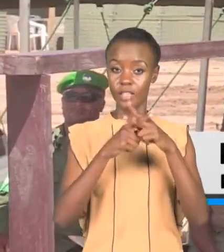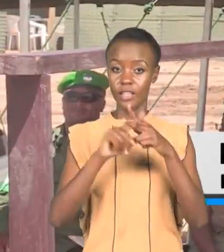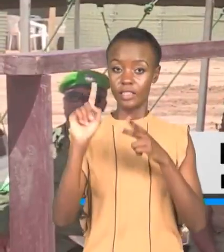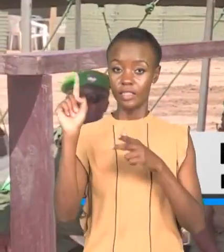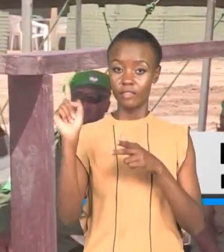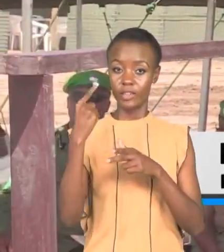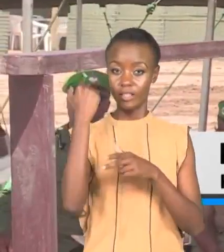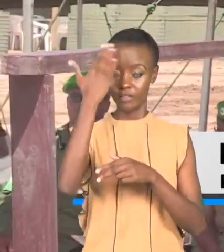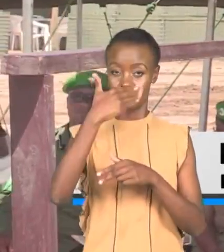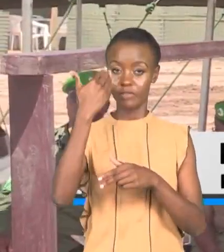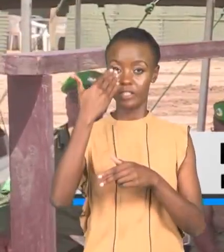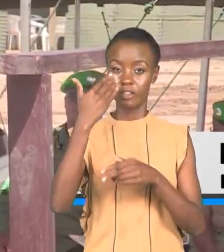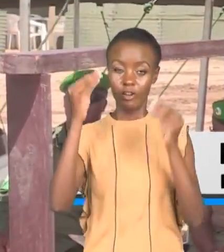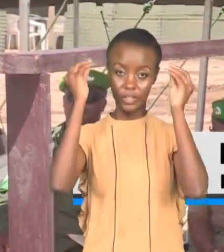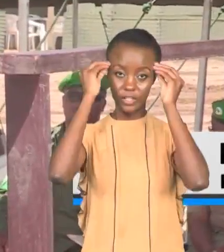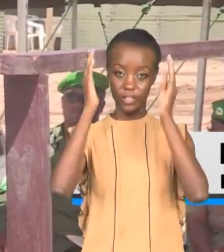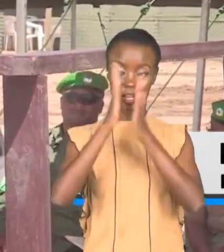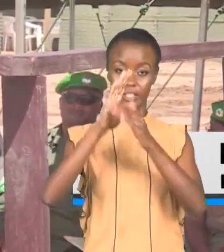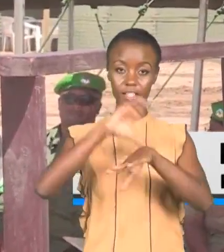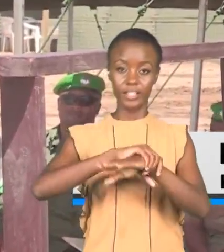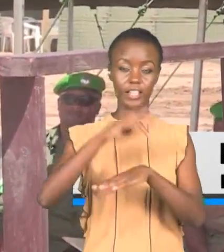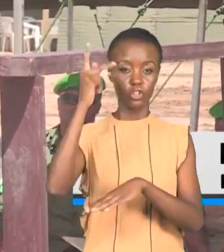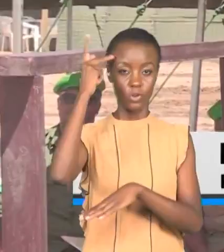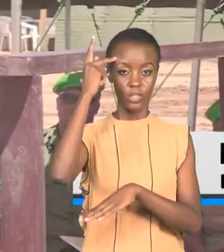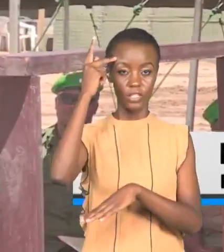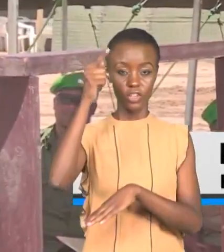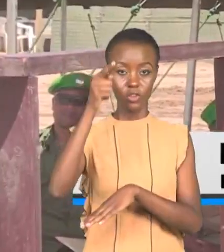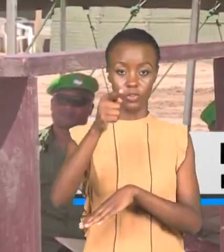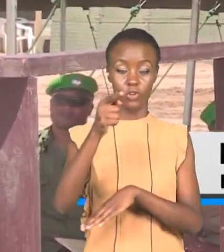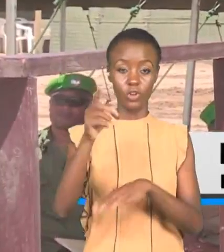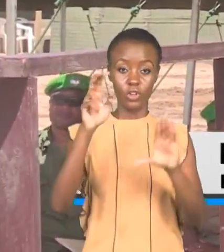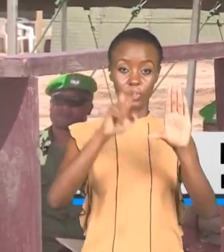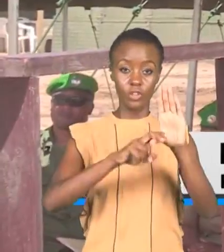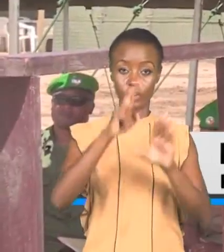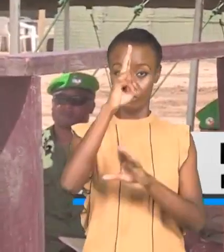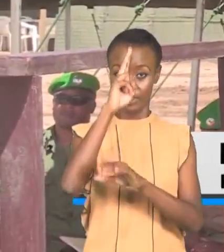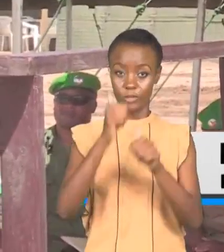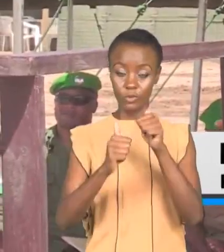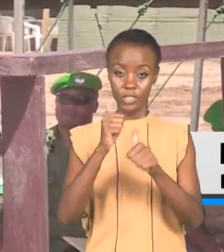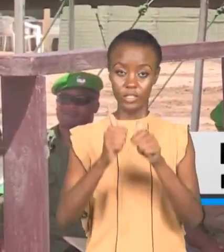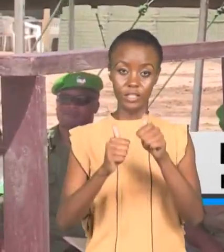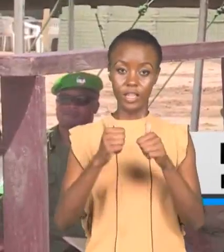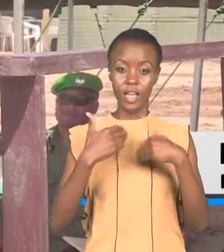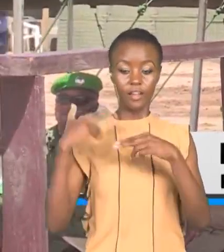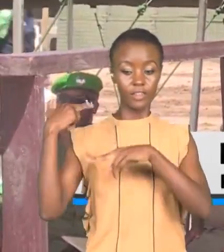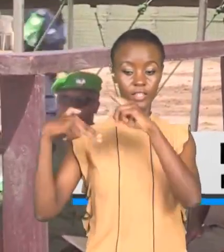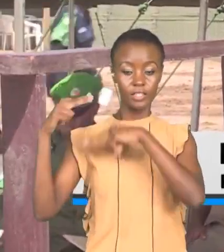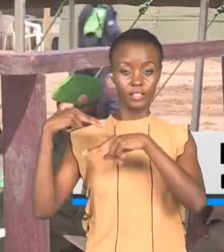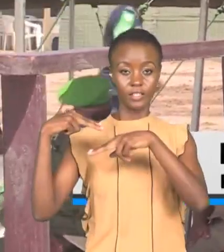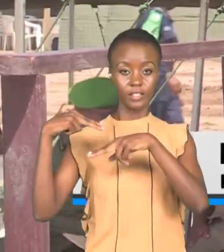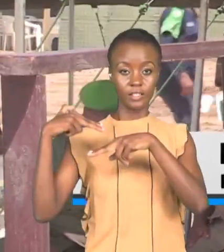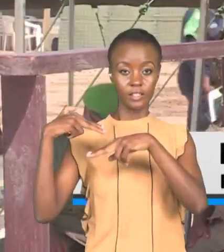of education and acquiring knowledge. You are joining a police force with a reputable history of